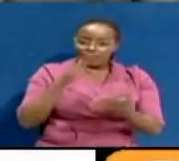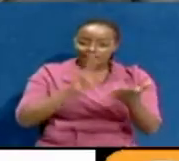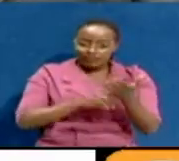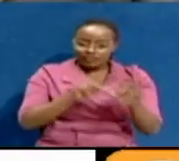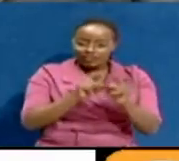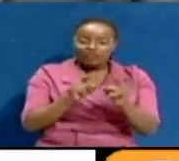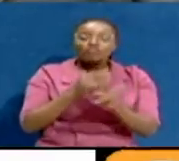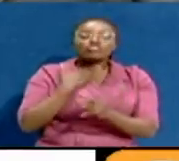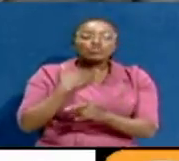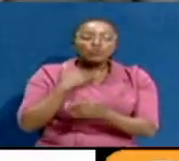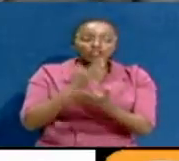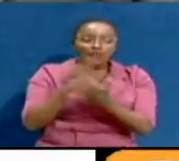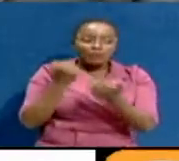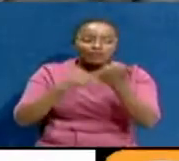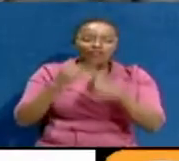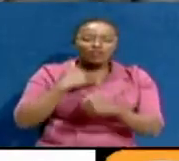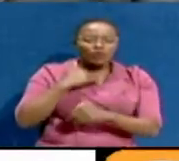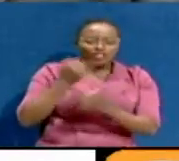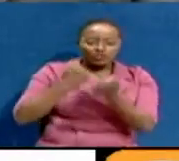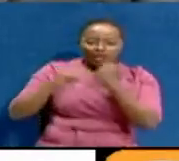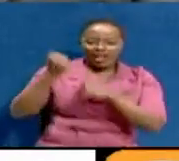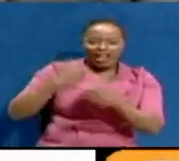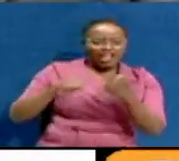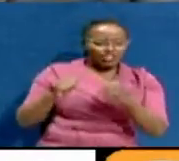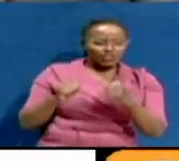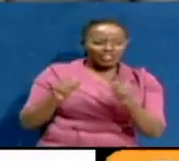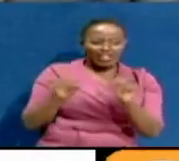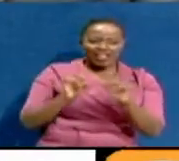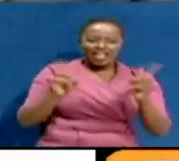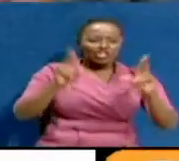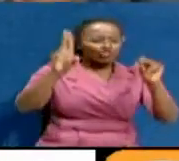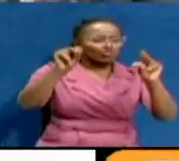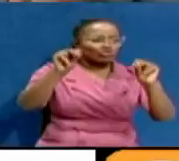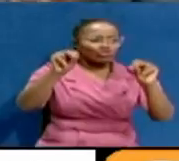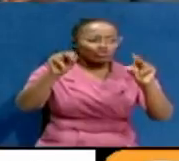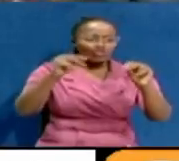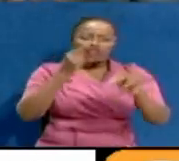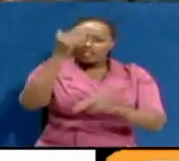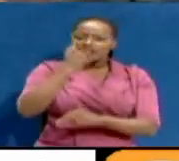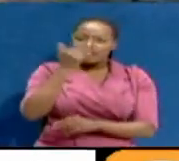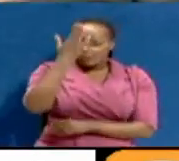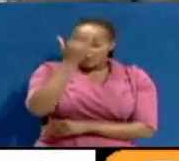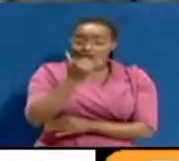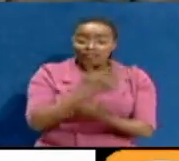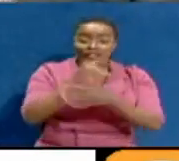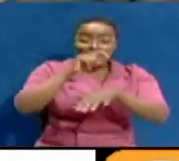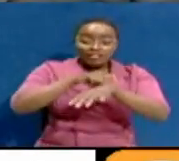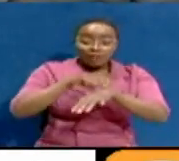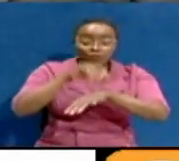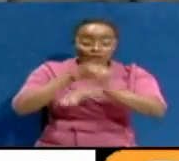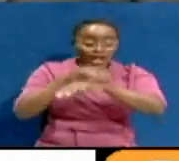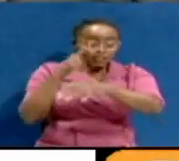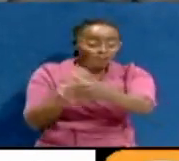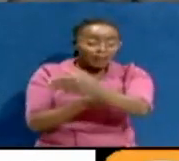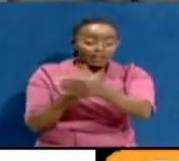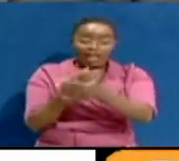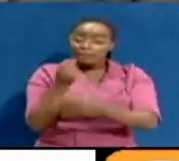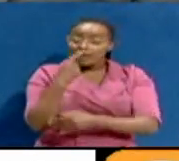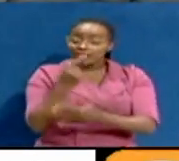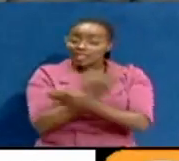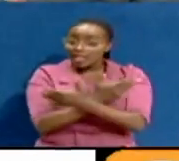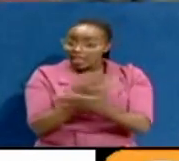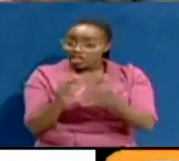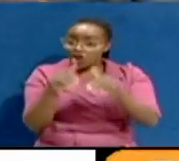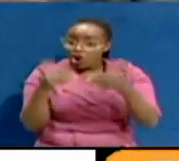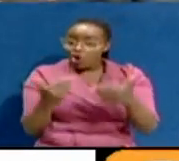do want a reaction. I don't want a reaction. You want a reaction, and this is why. Whenever you get some kind of a medicine,